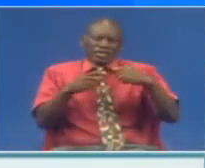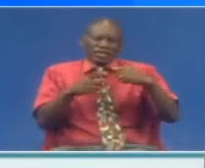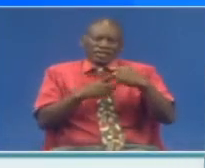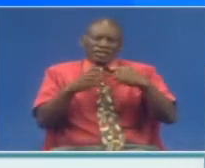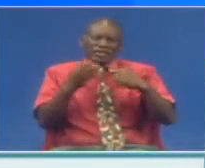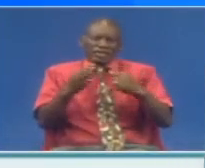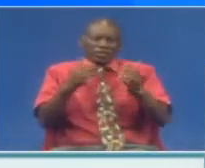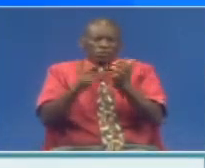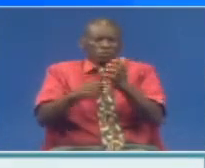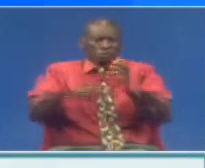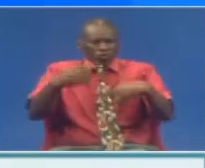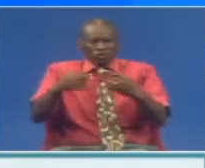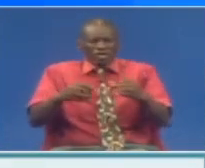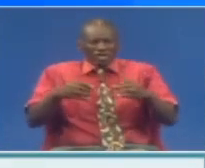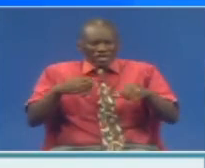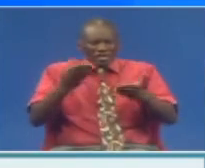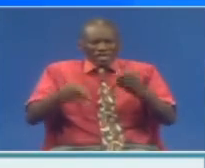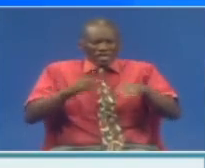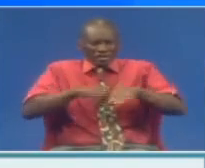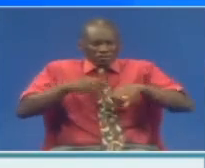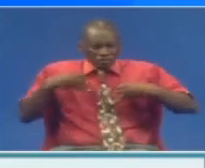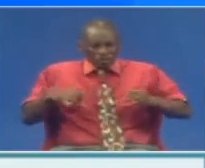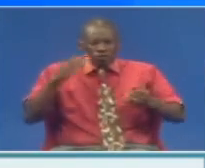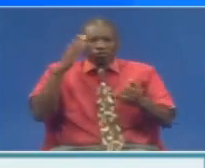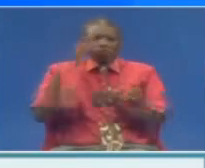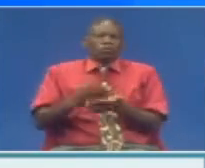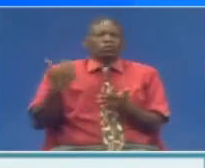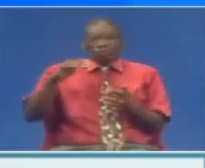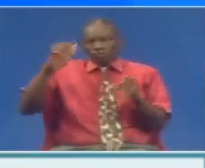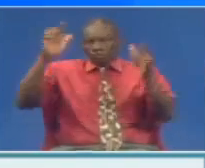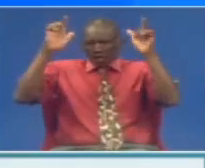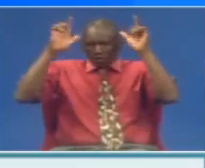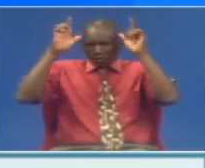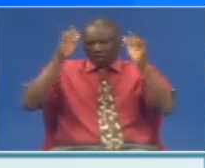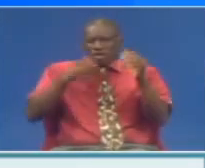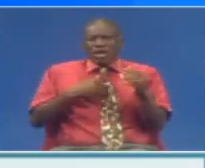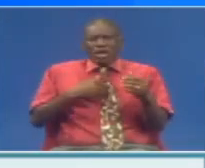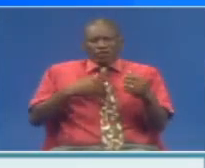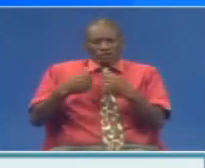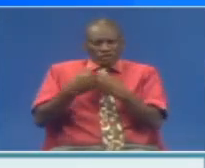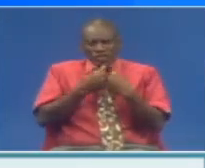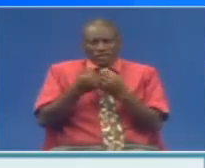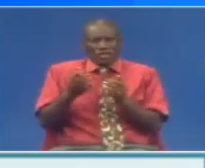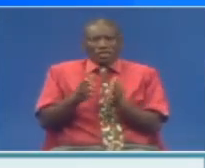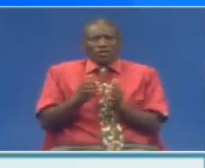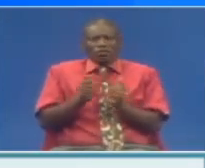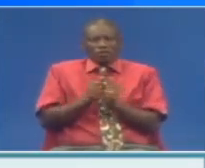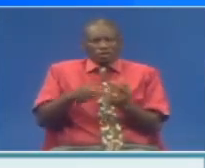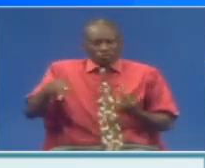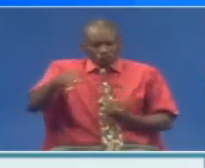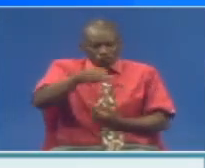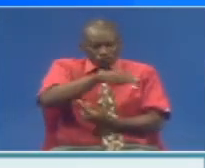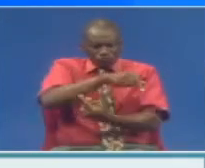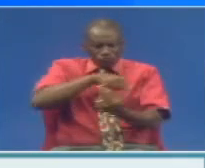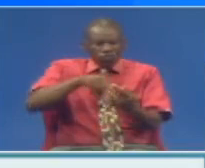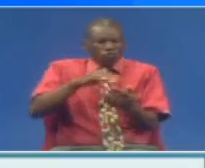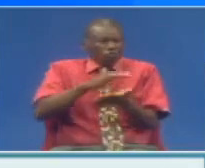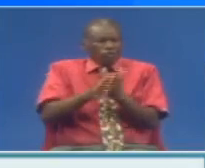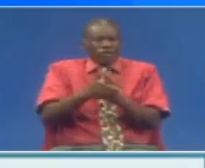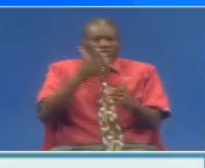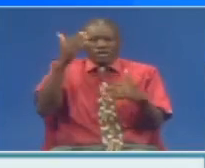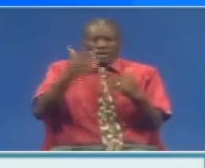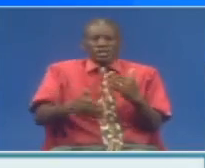1963. With each attempt at curbing the vice, successive governments have had wins and losses, with the cycle revolving with no end in